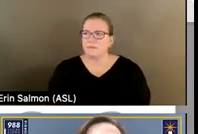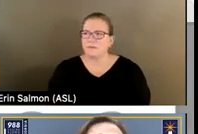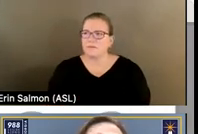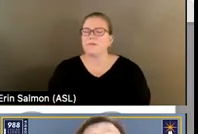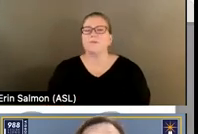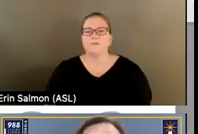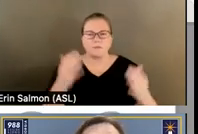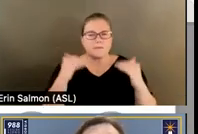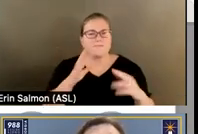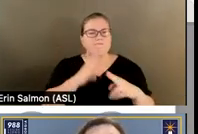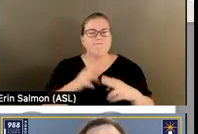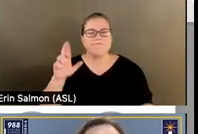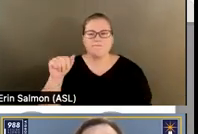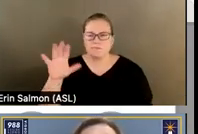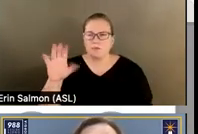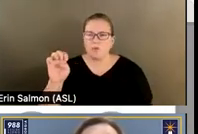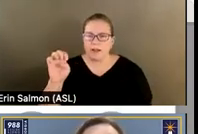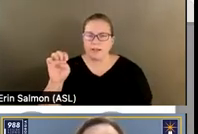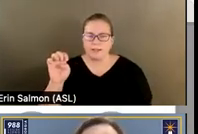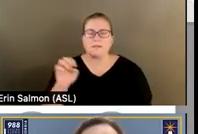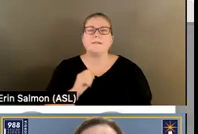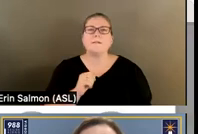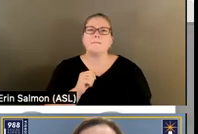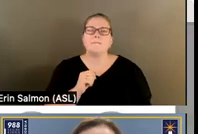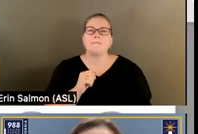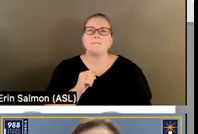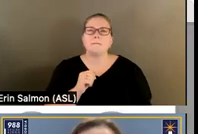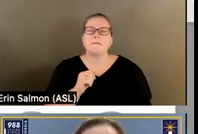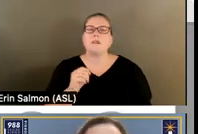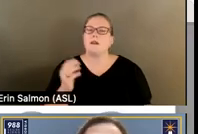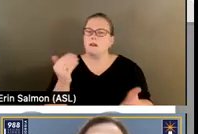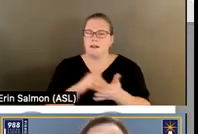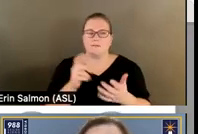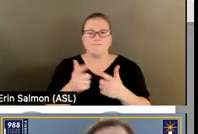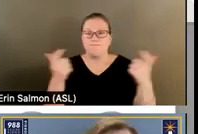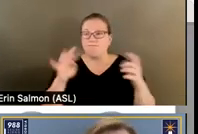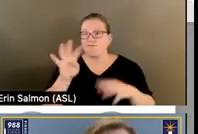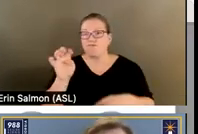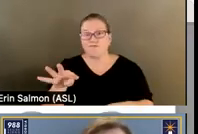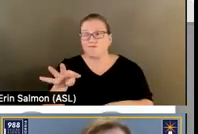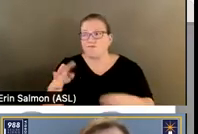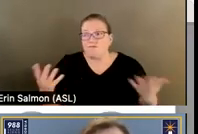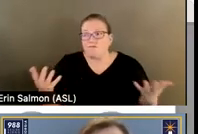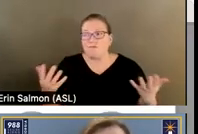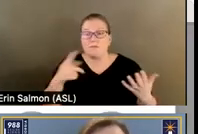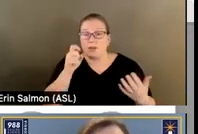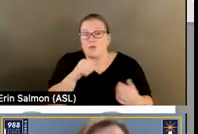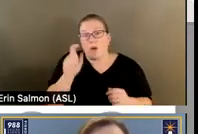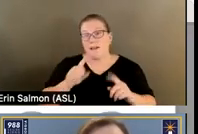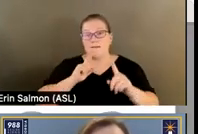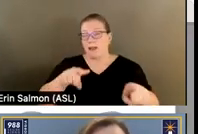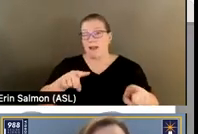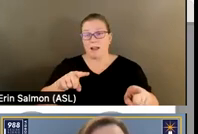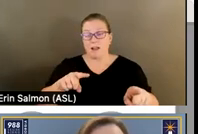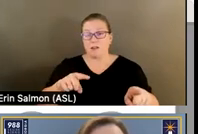Episodes by race. Again, we have a large unknown because this is a question you don't have to